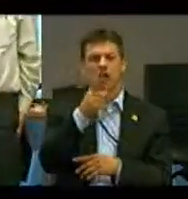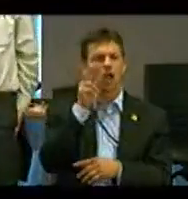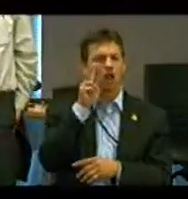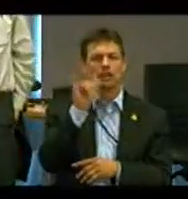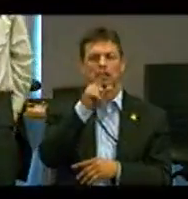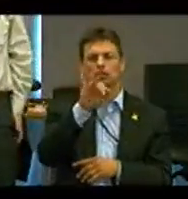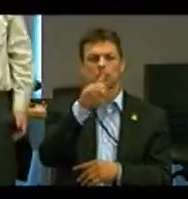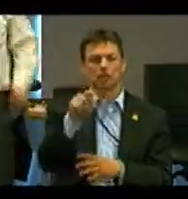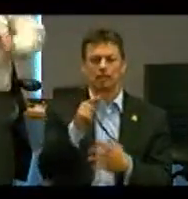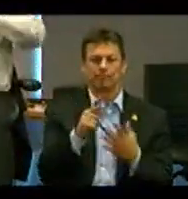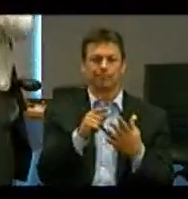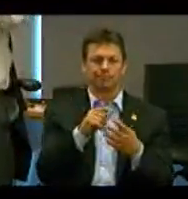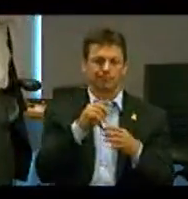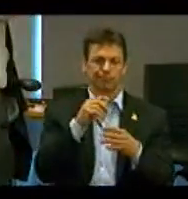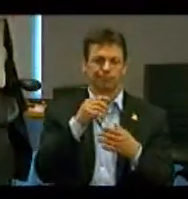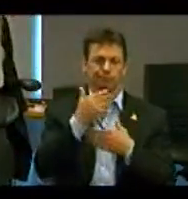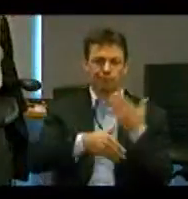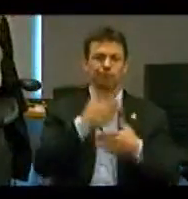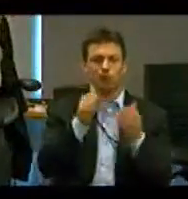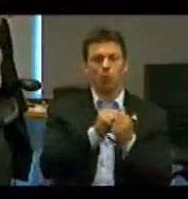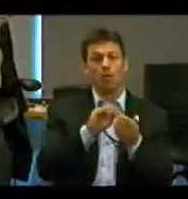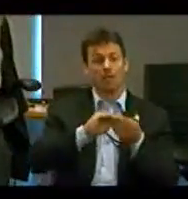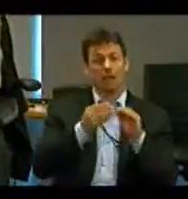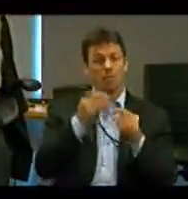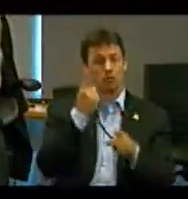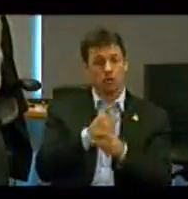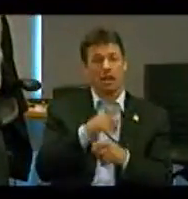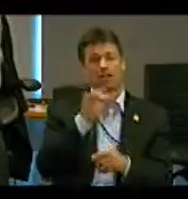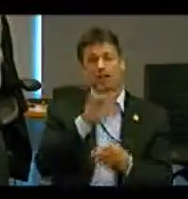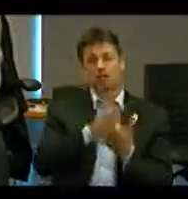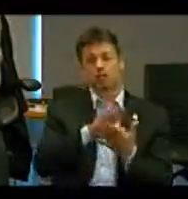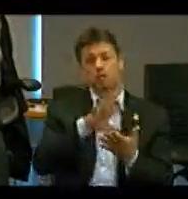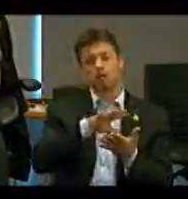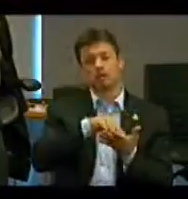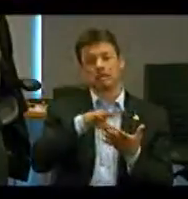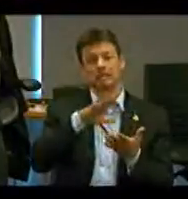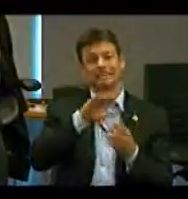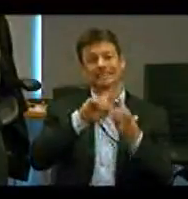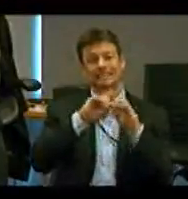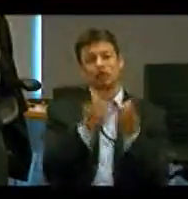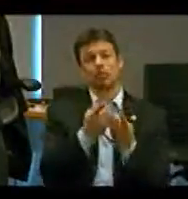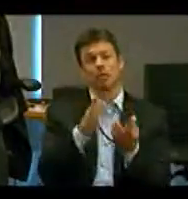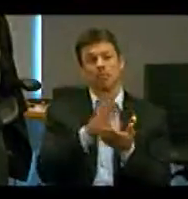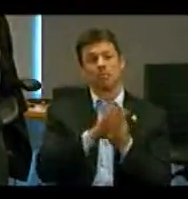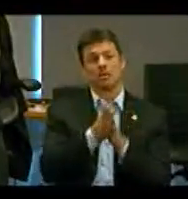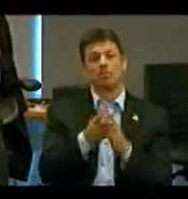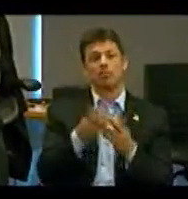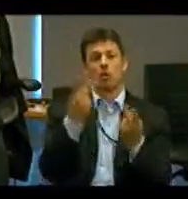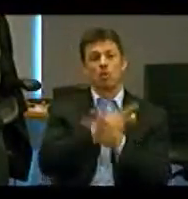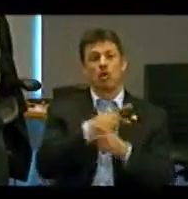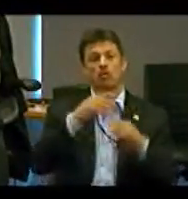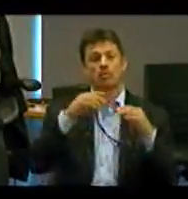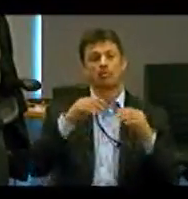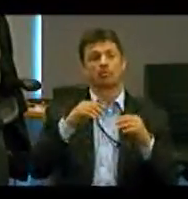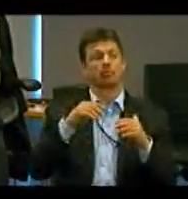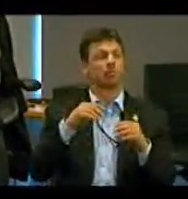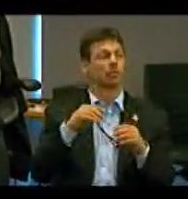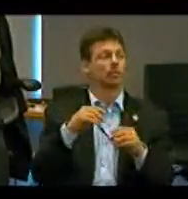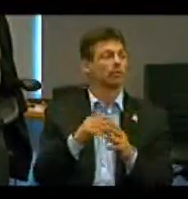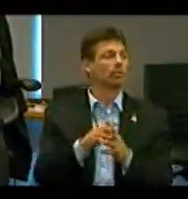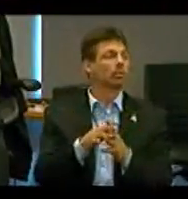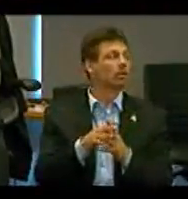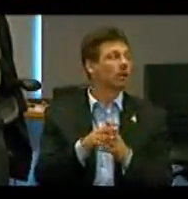numbers. Is that right? Of these school districts that you say have gotten worse Yes, since they've instituted this policy? I have. I just Sure. Sorry.